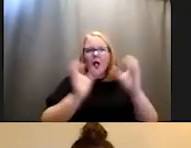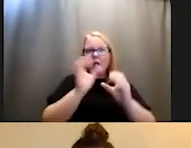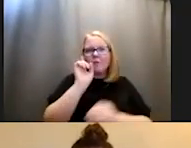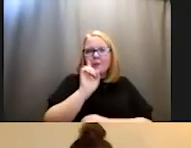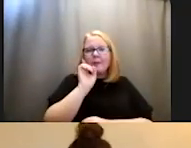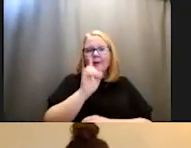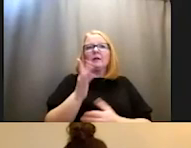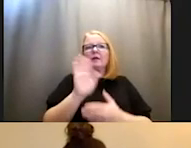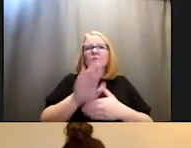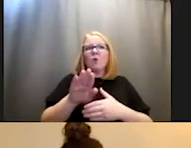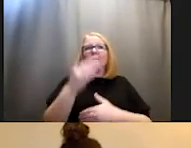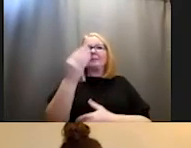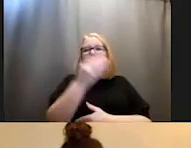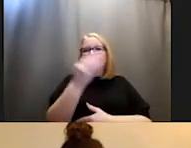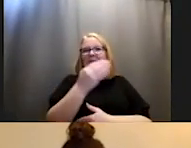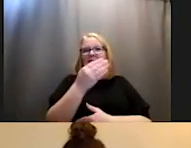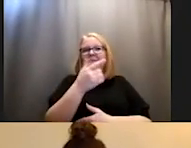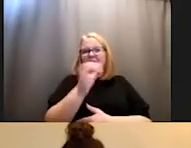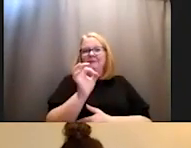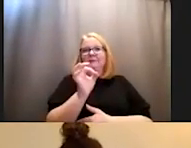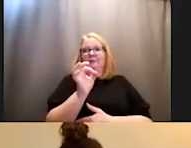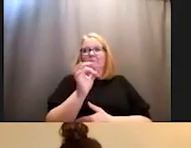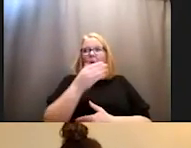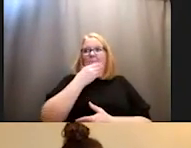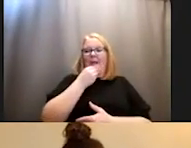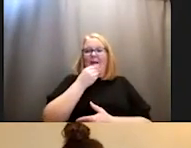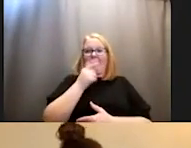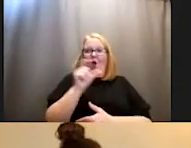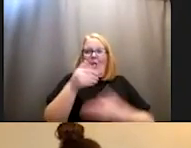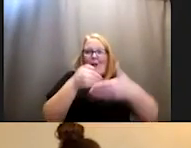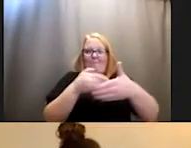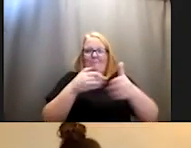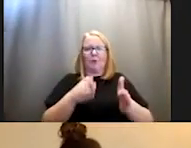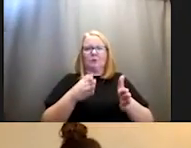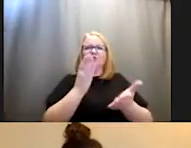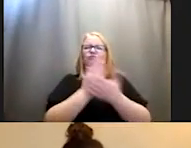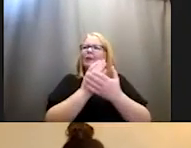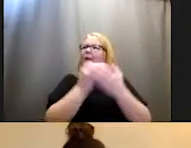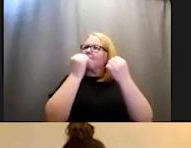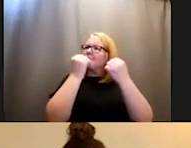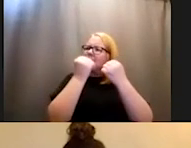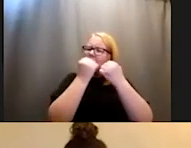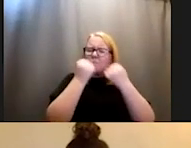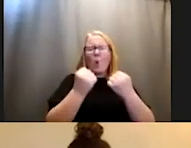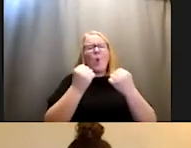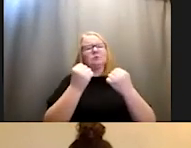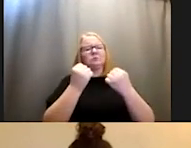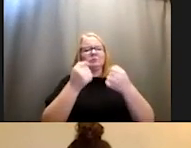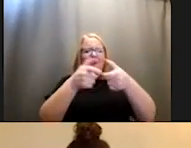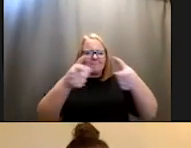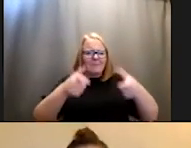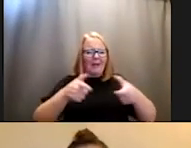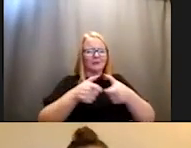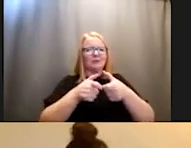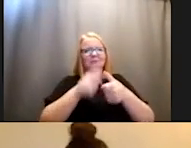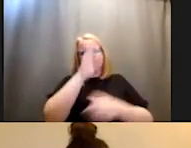and from 1907 also available for men with her colouring box for men, with bold minimal packaging, clever direct advertising that